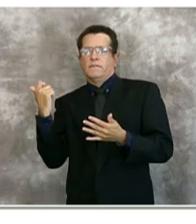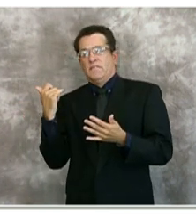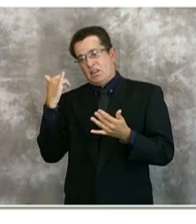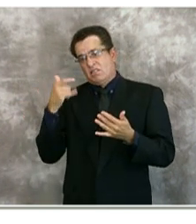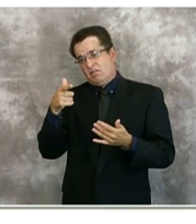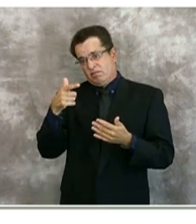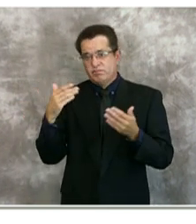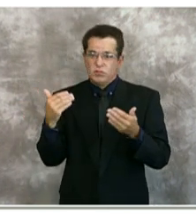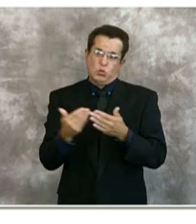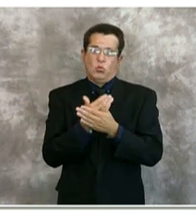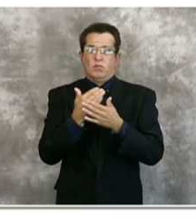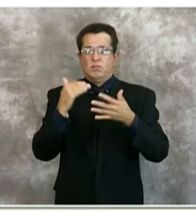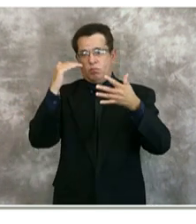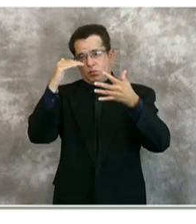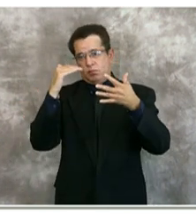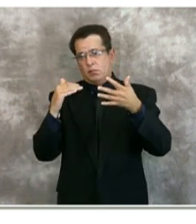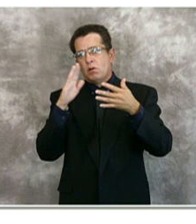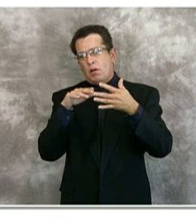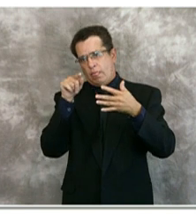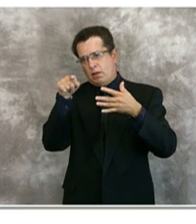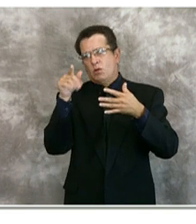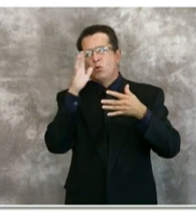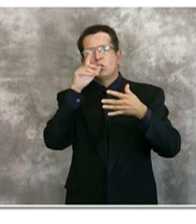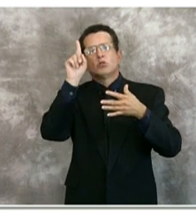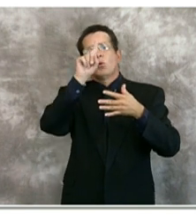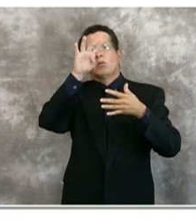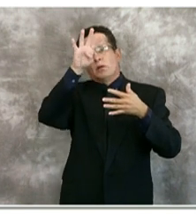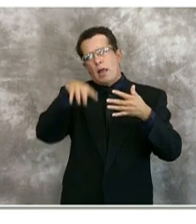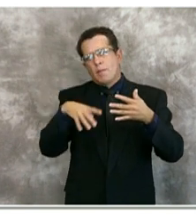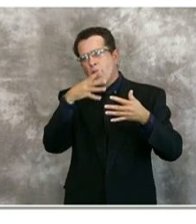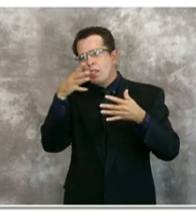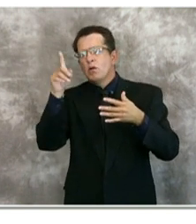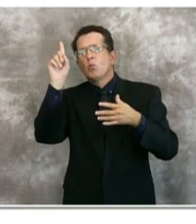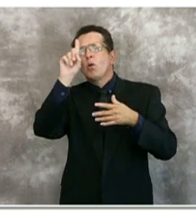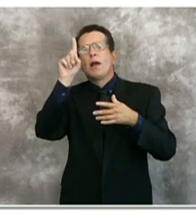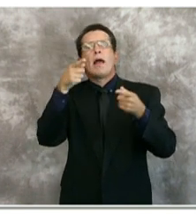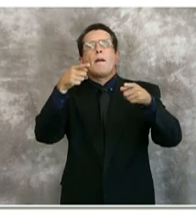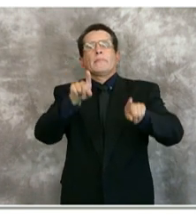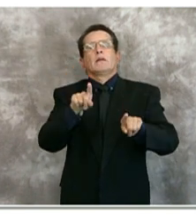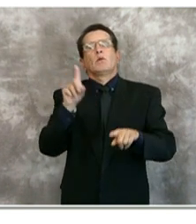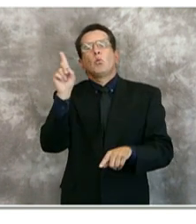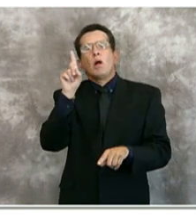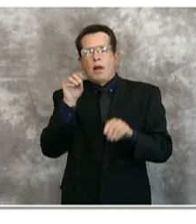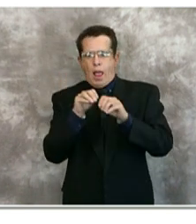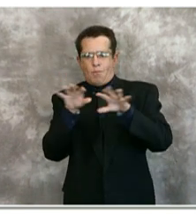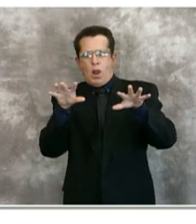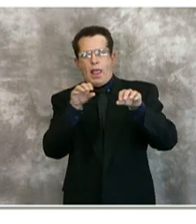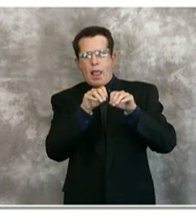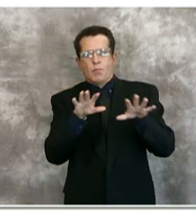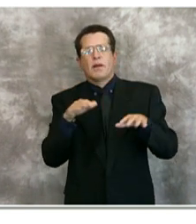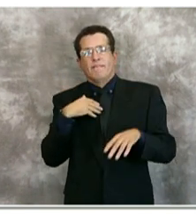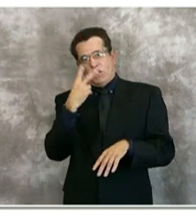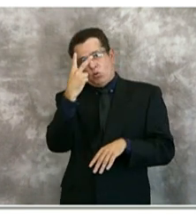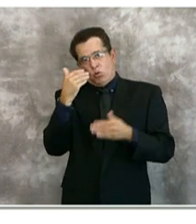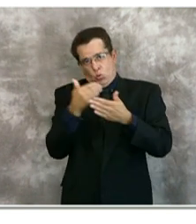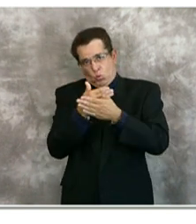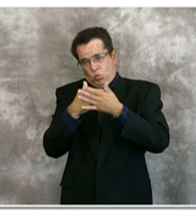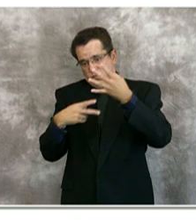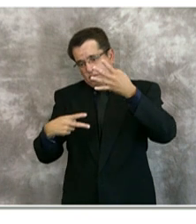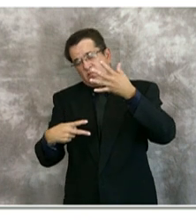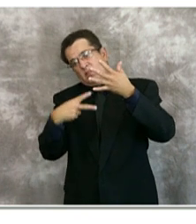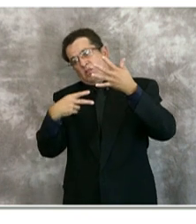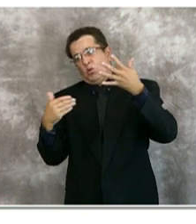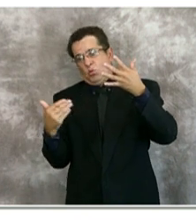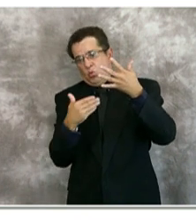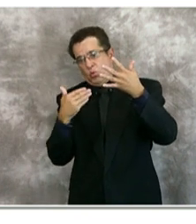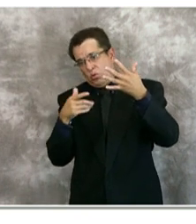slide, we show the table for the various settings for the 12 outbreaks with the 2 new community